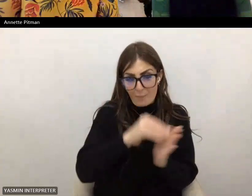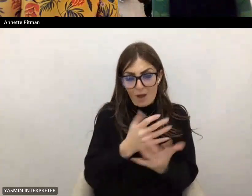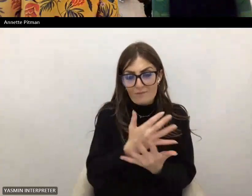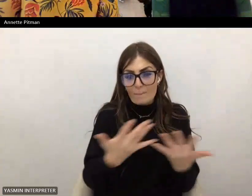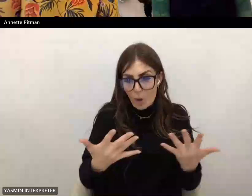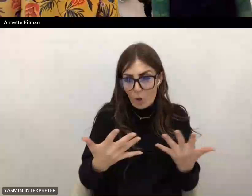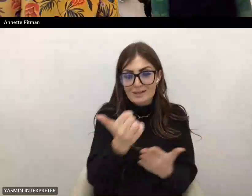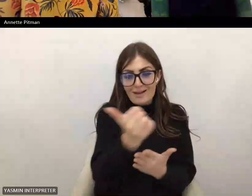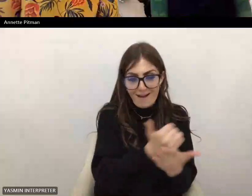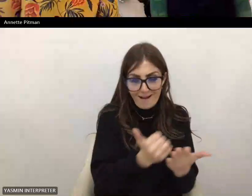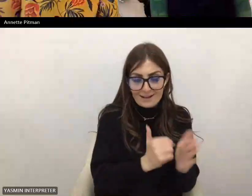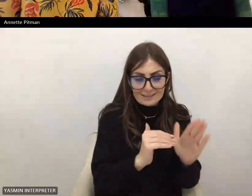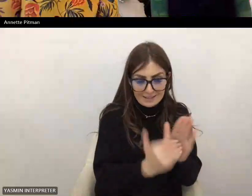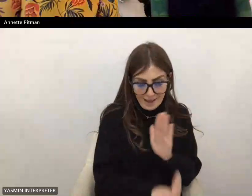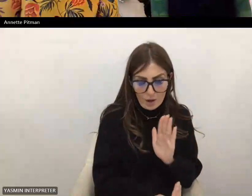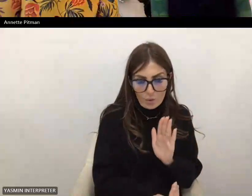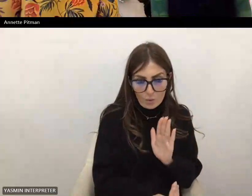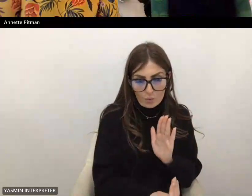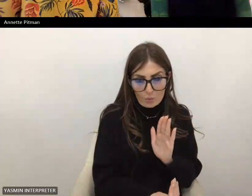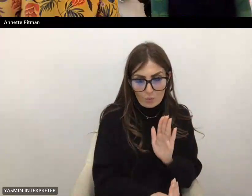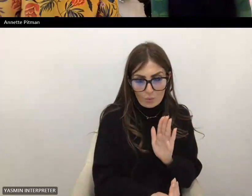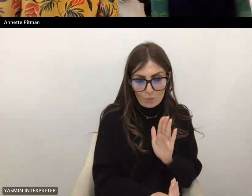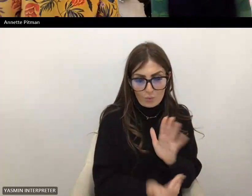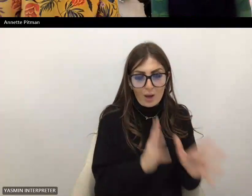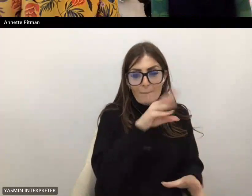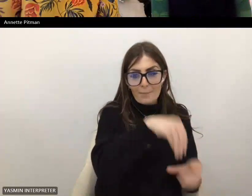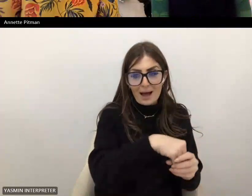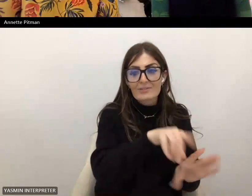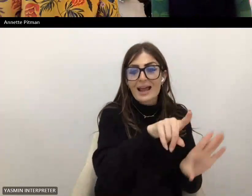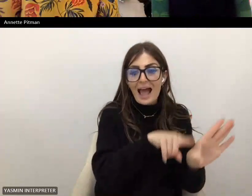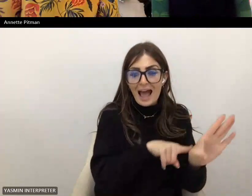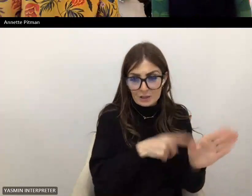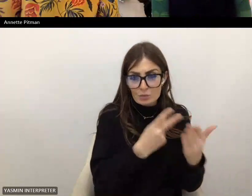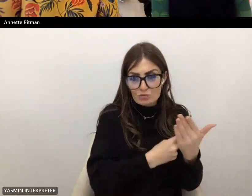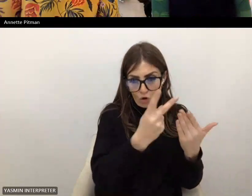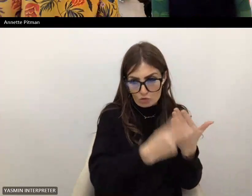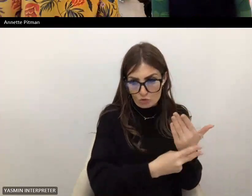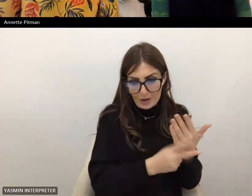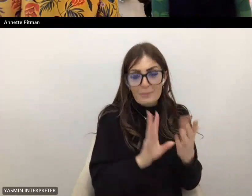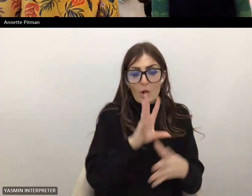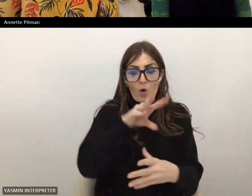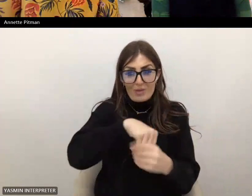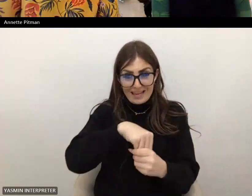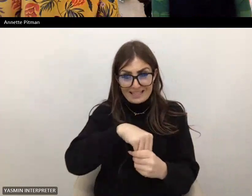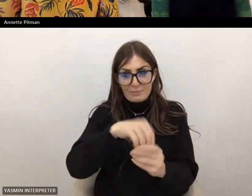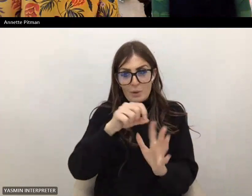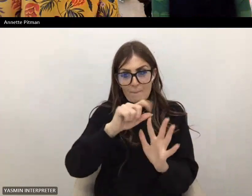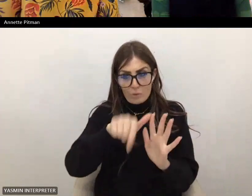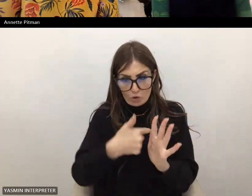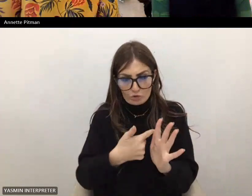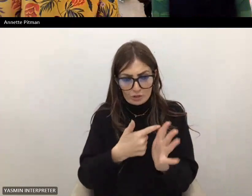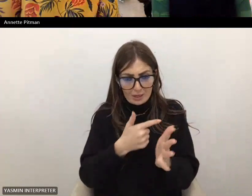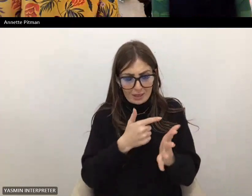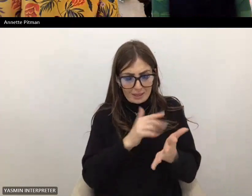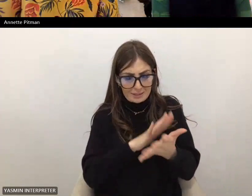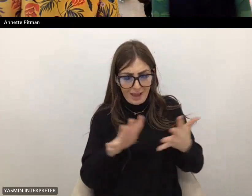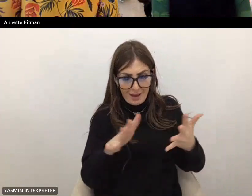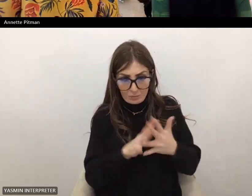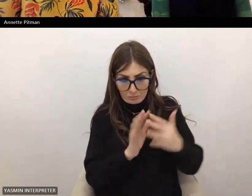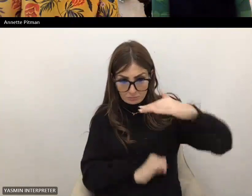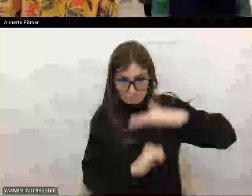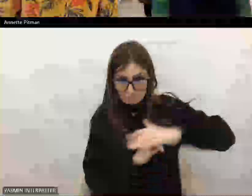both now as part of an annual program with inbuilt projects, and I'm wondering whether the cap would be the